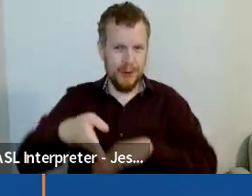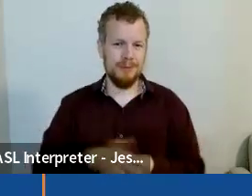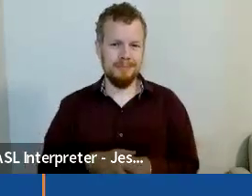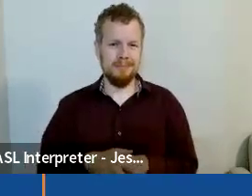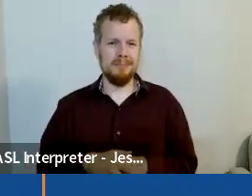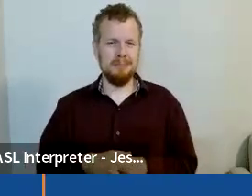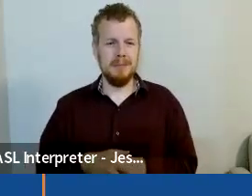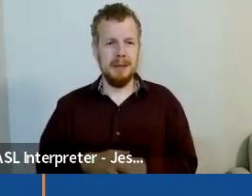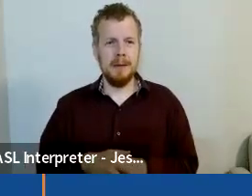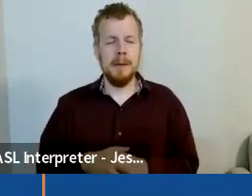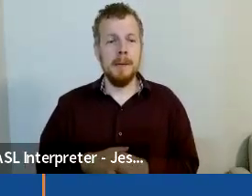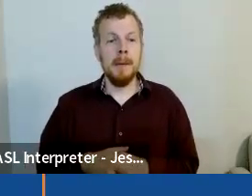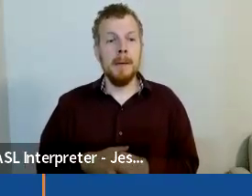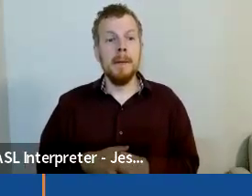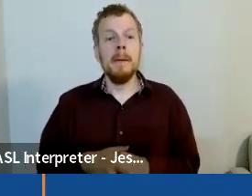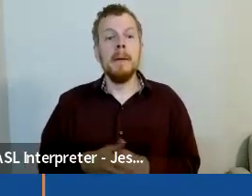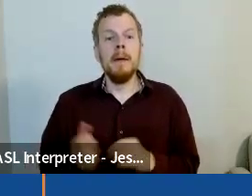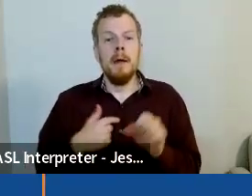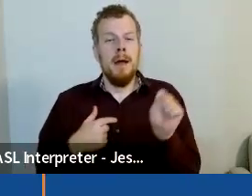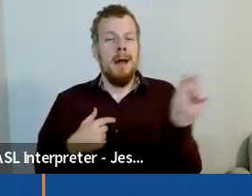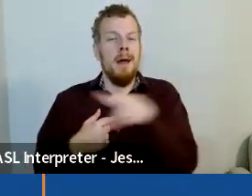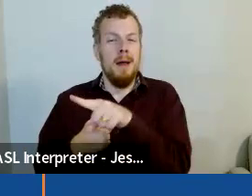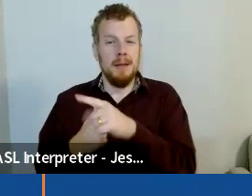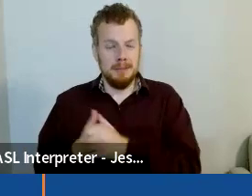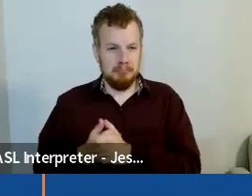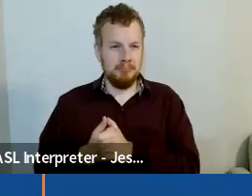All right. So now I have another question for you all